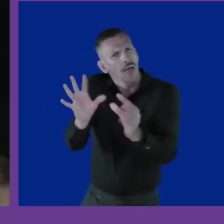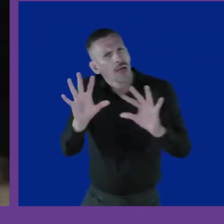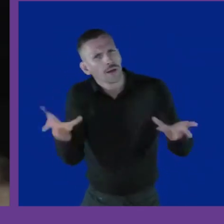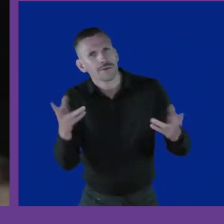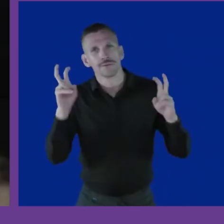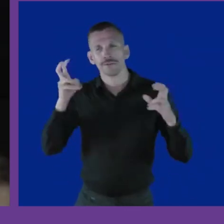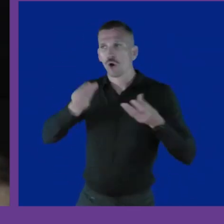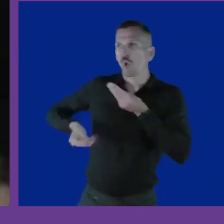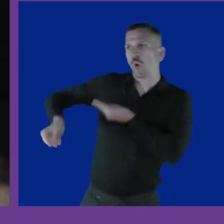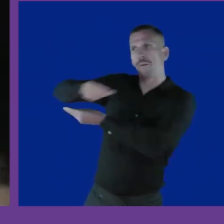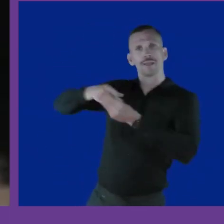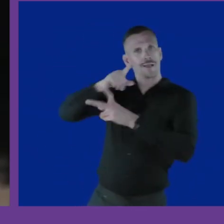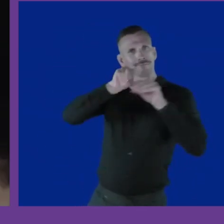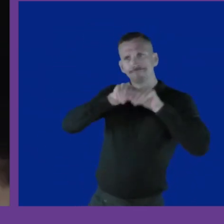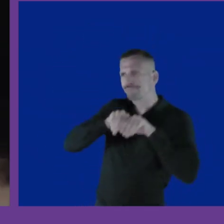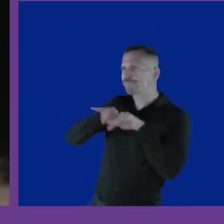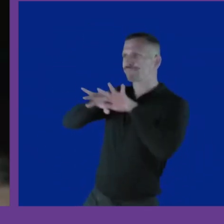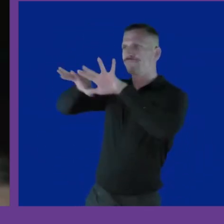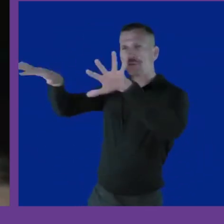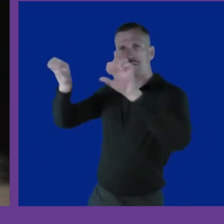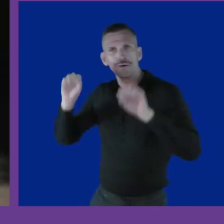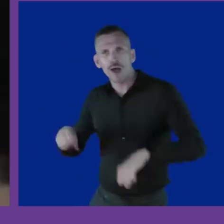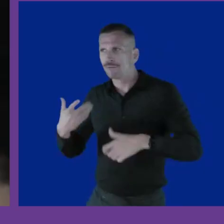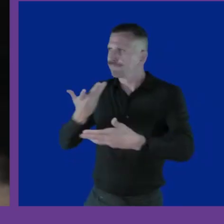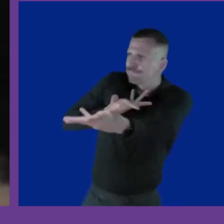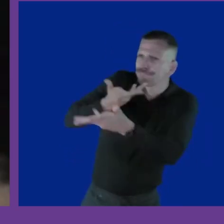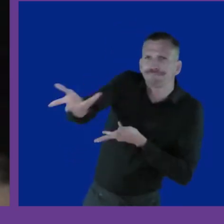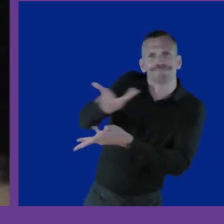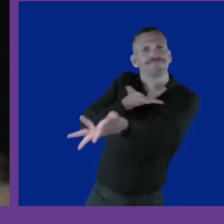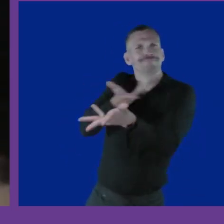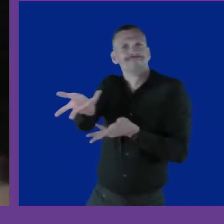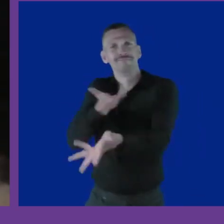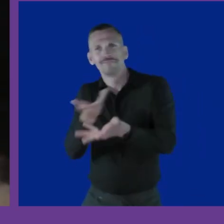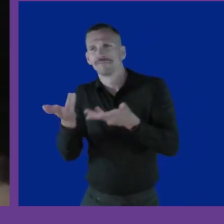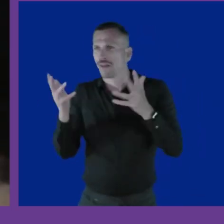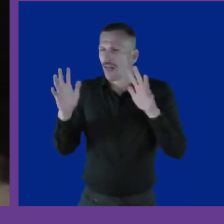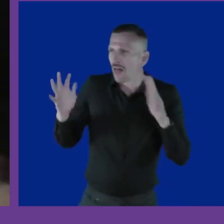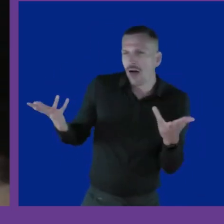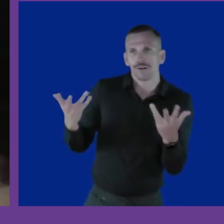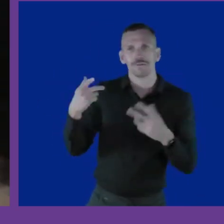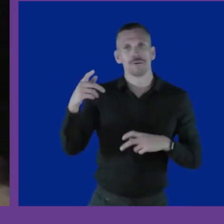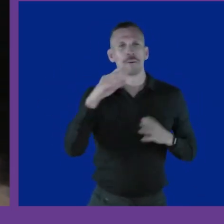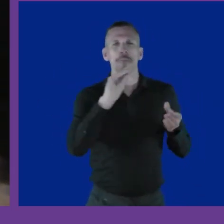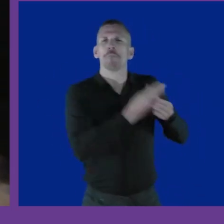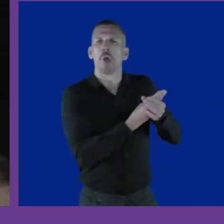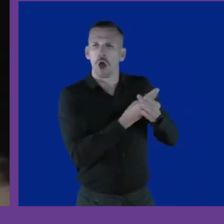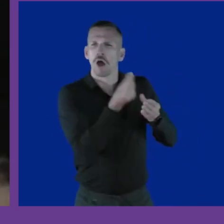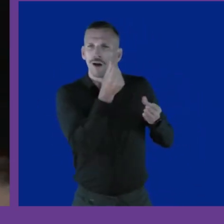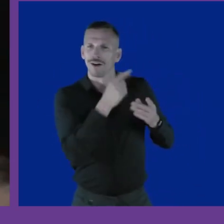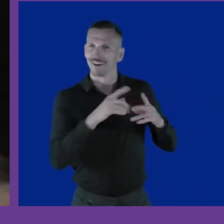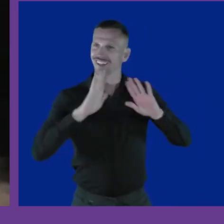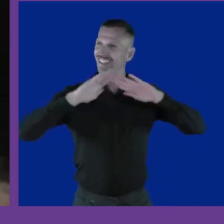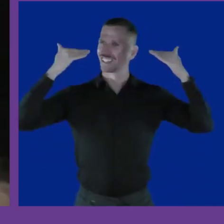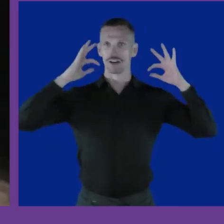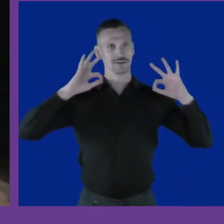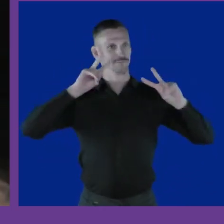feel the market reacting as well to these kind of things? Is there a great enthusiasm in the banking sector to now directly implement your